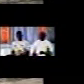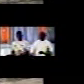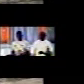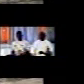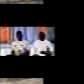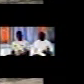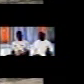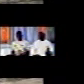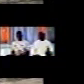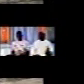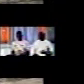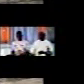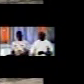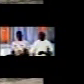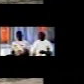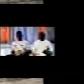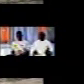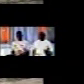Amen.